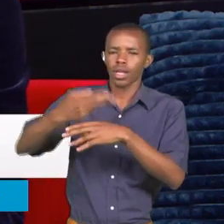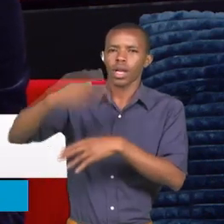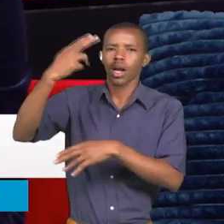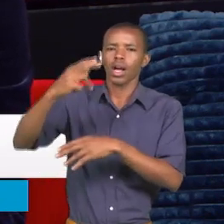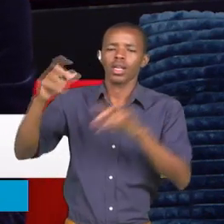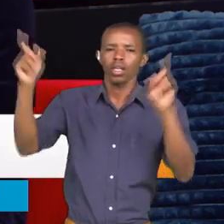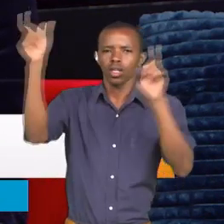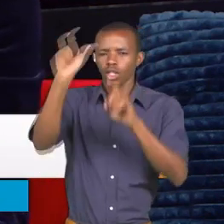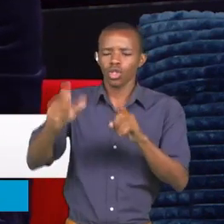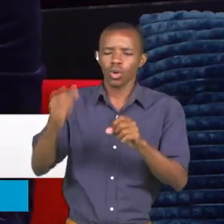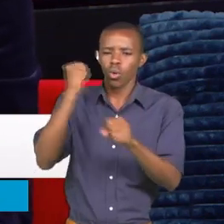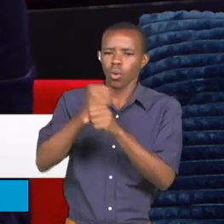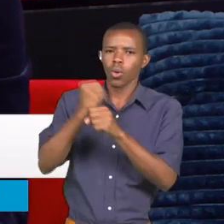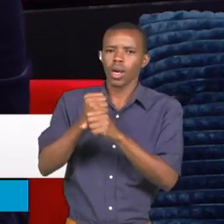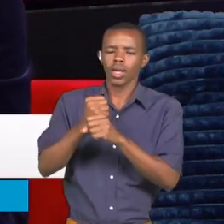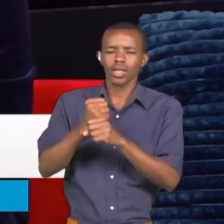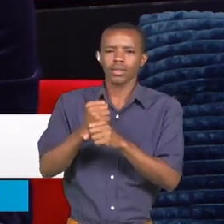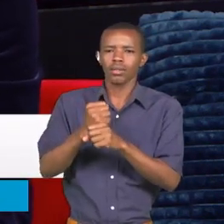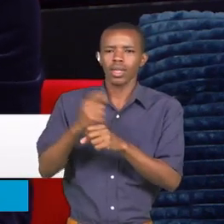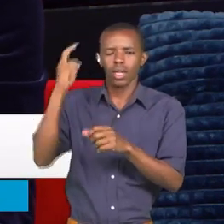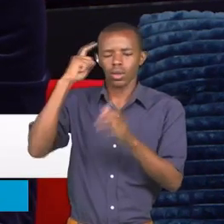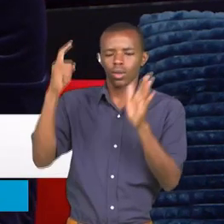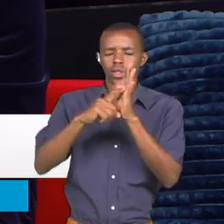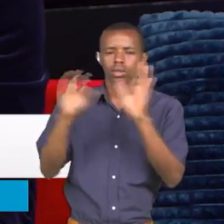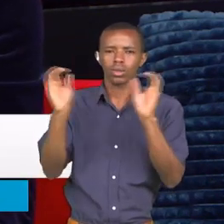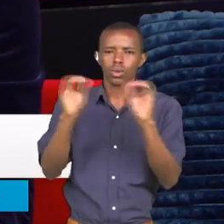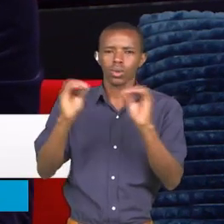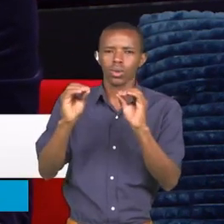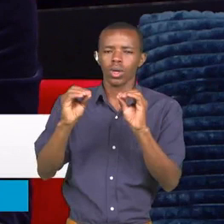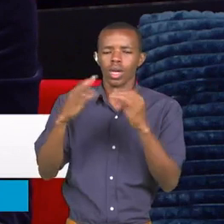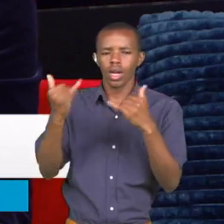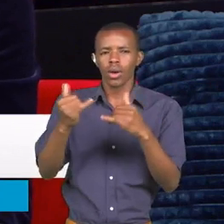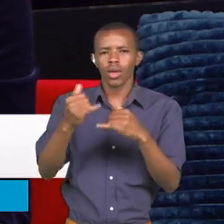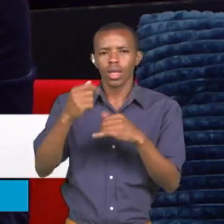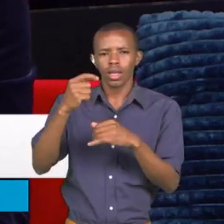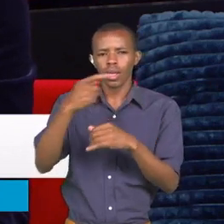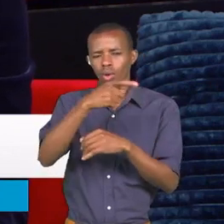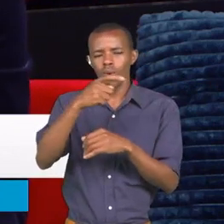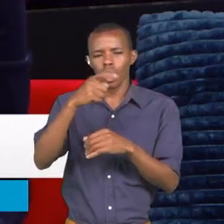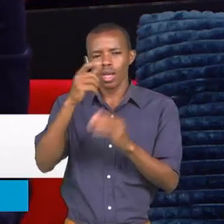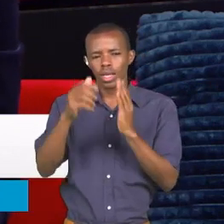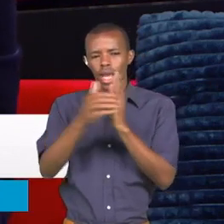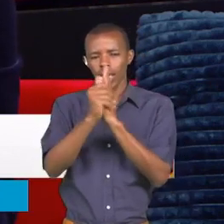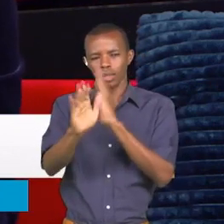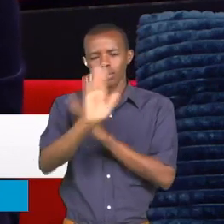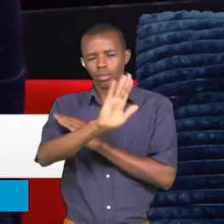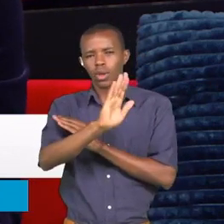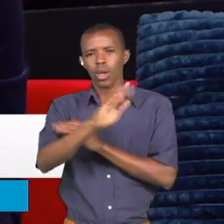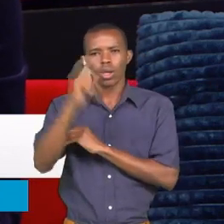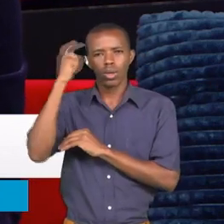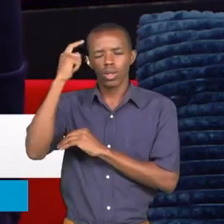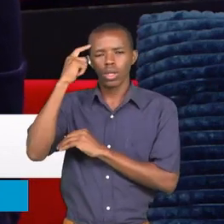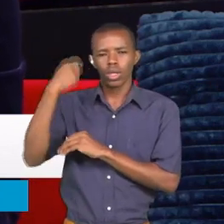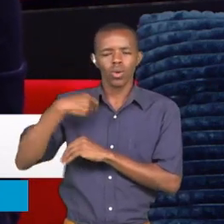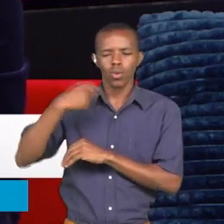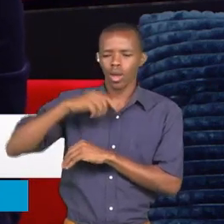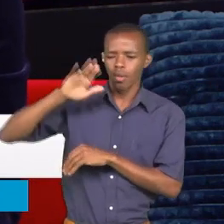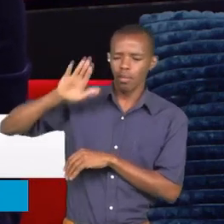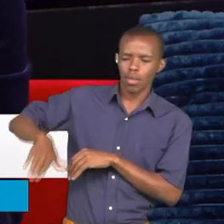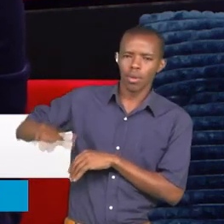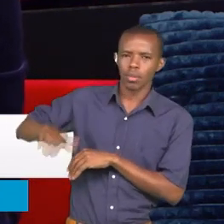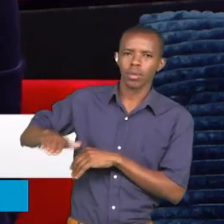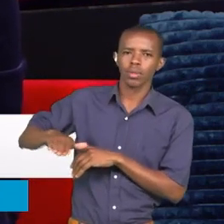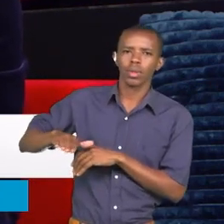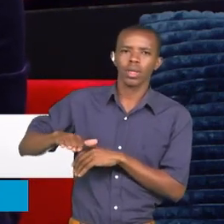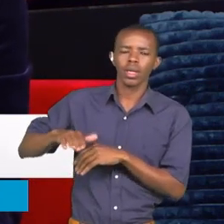work is not being appreciated. Now, so far, from your end, from your now expertise, do you think now we're lagging behind? People are still now